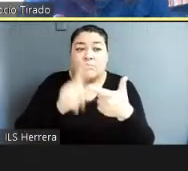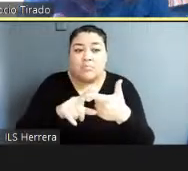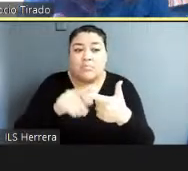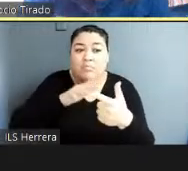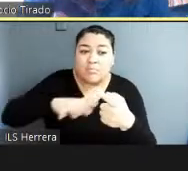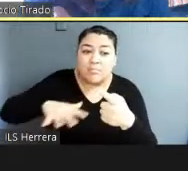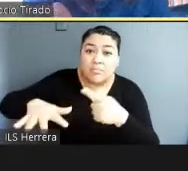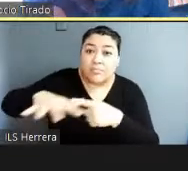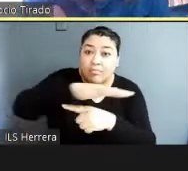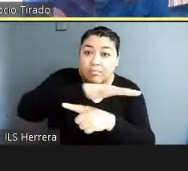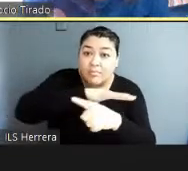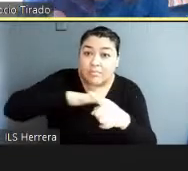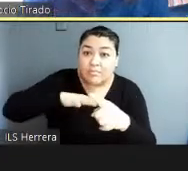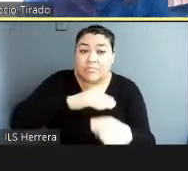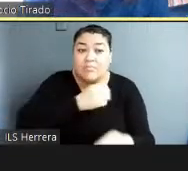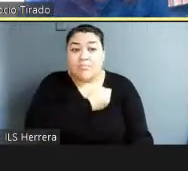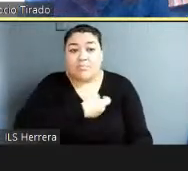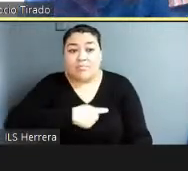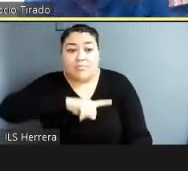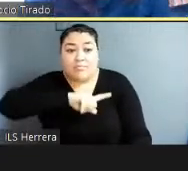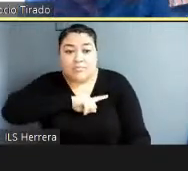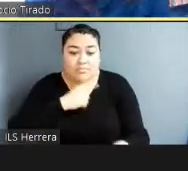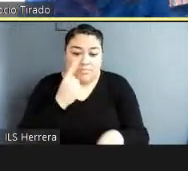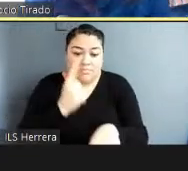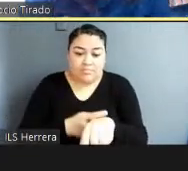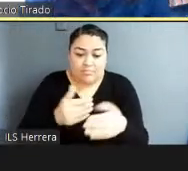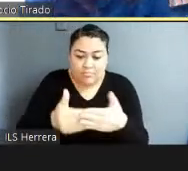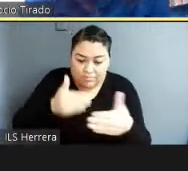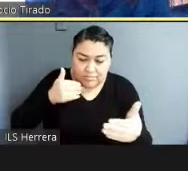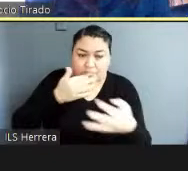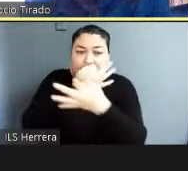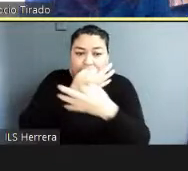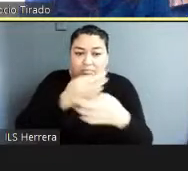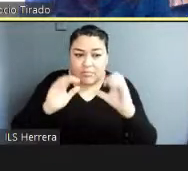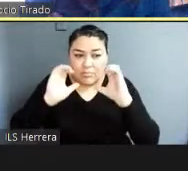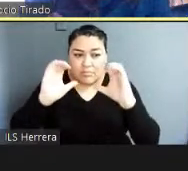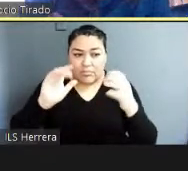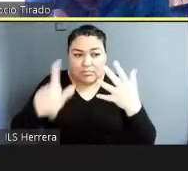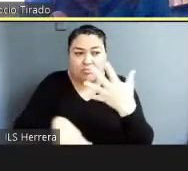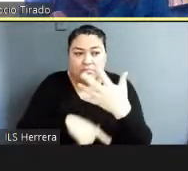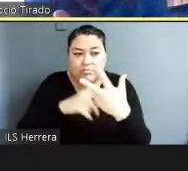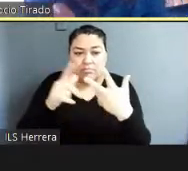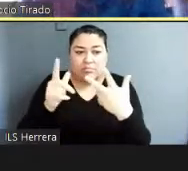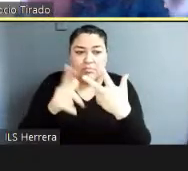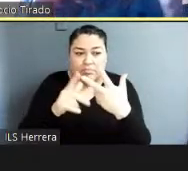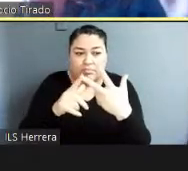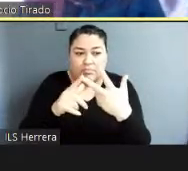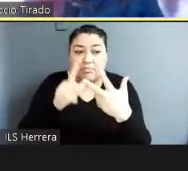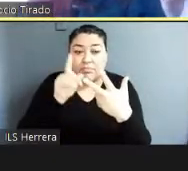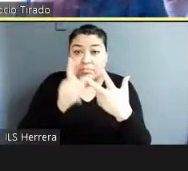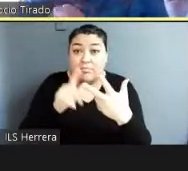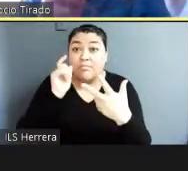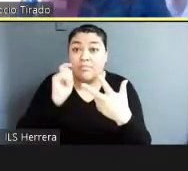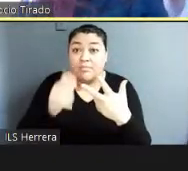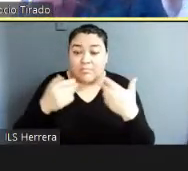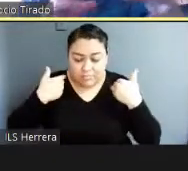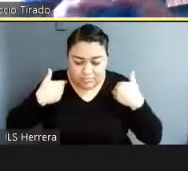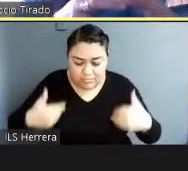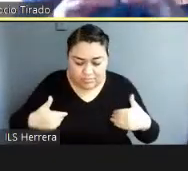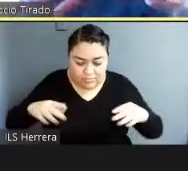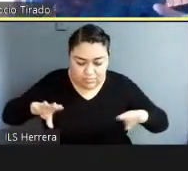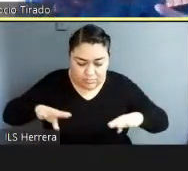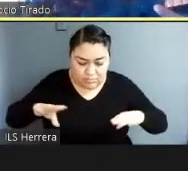healthcare system that involves health promotion and disease prevention. And finally, personal development and